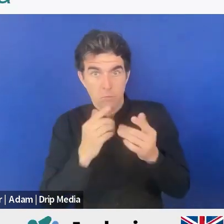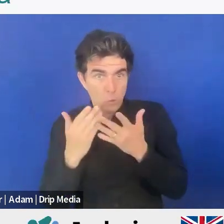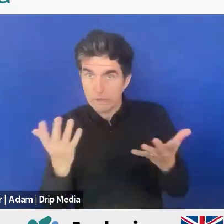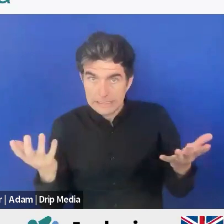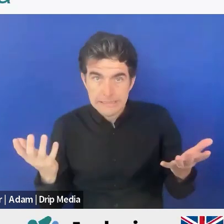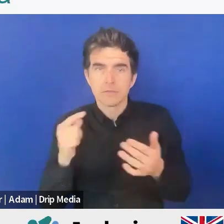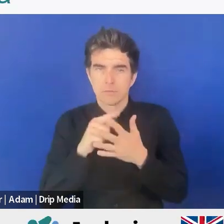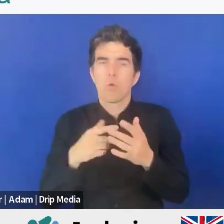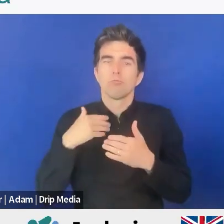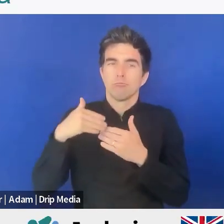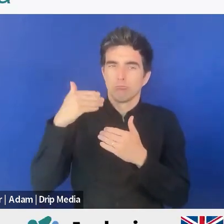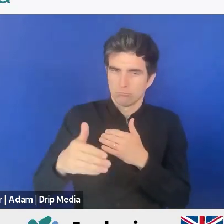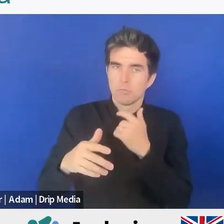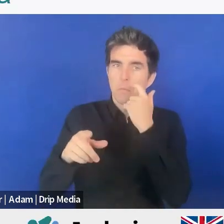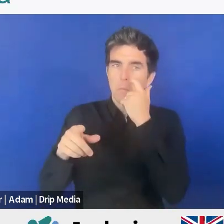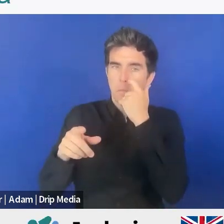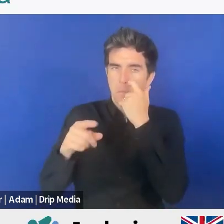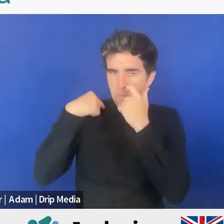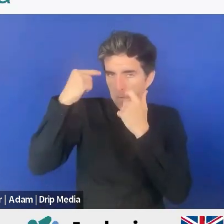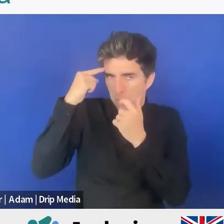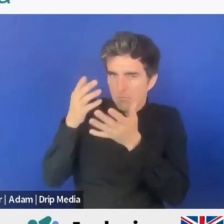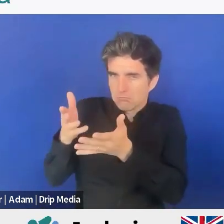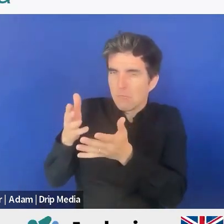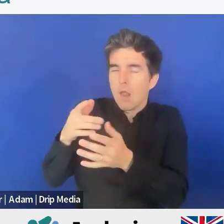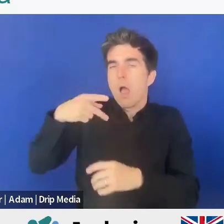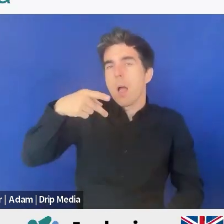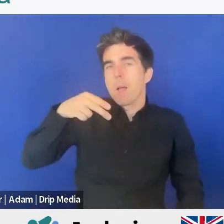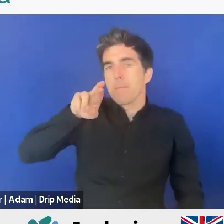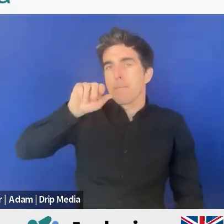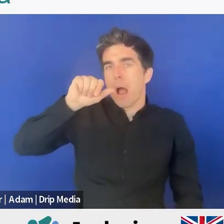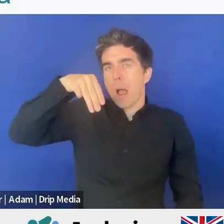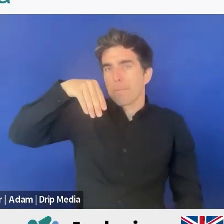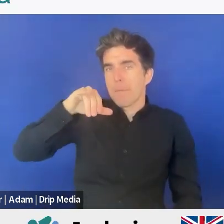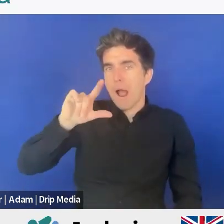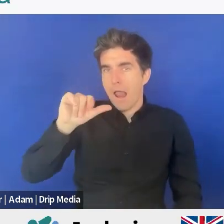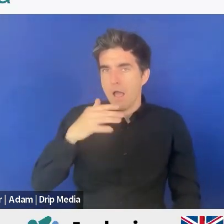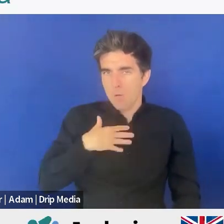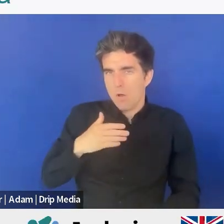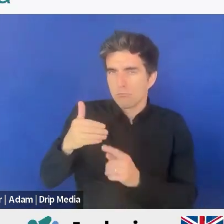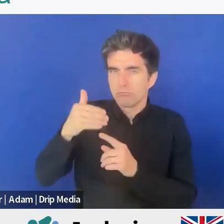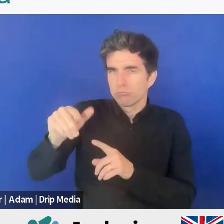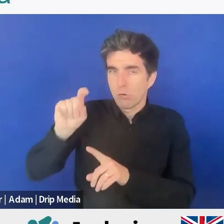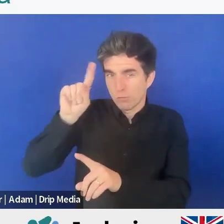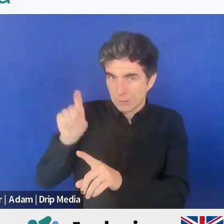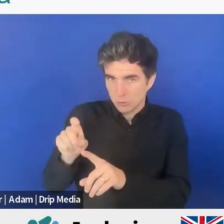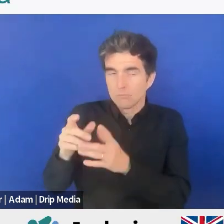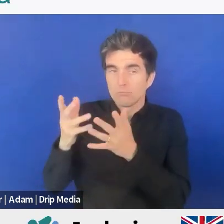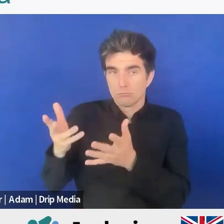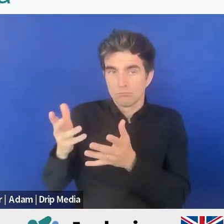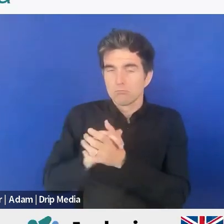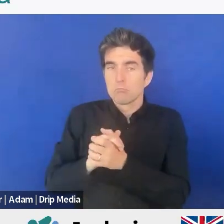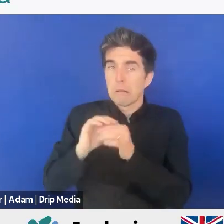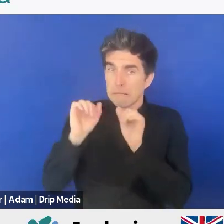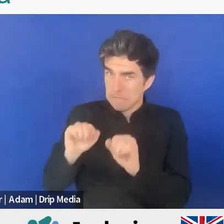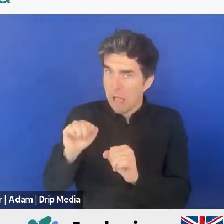some examples of how you're already doing those practical steps. Take your